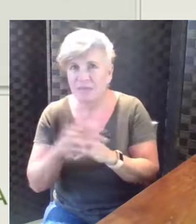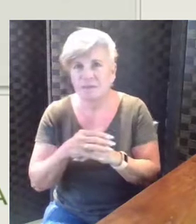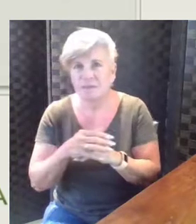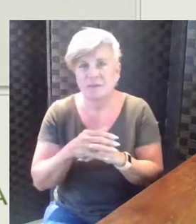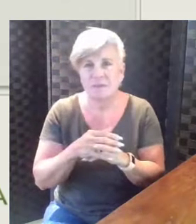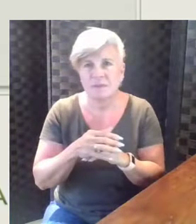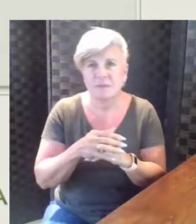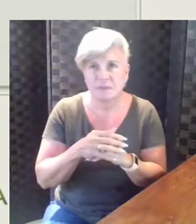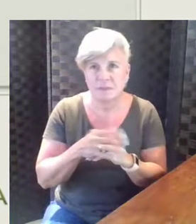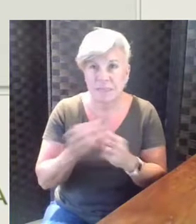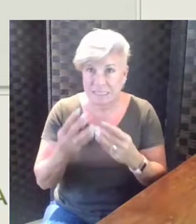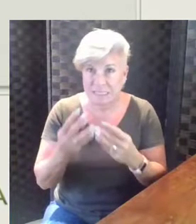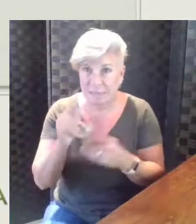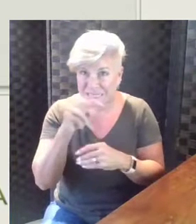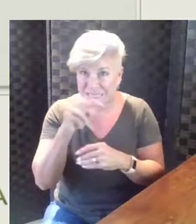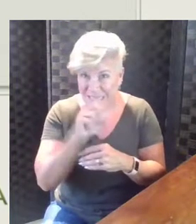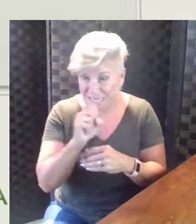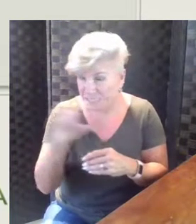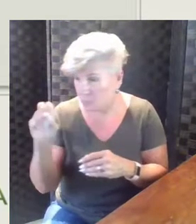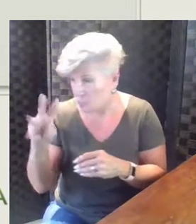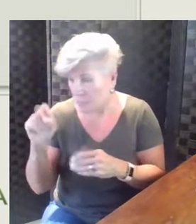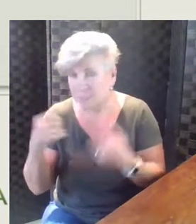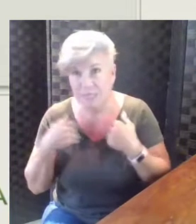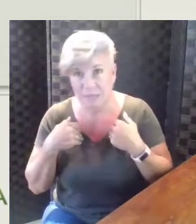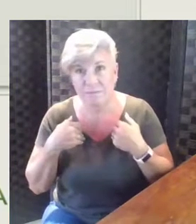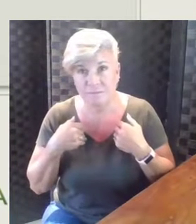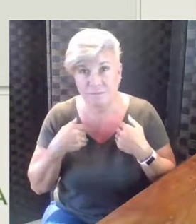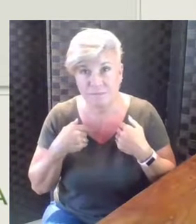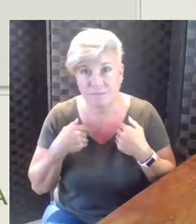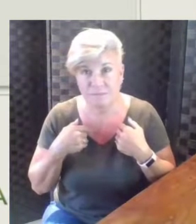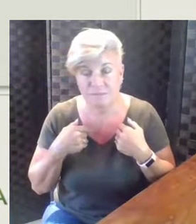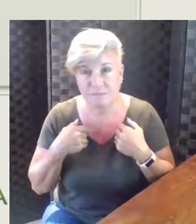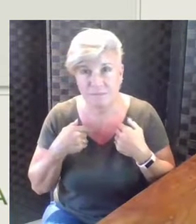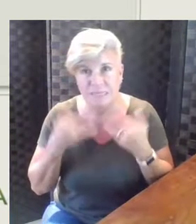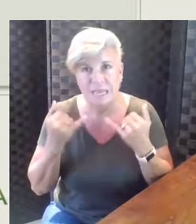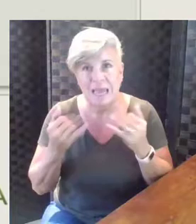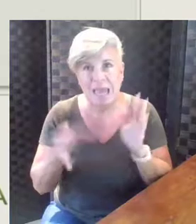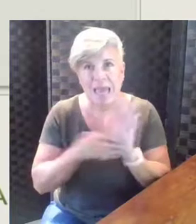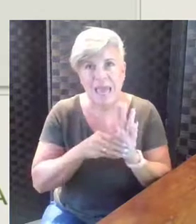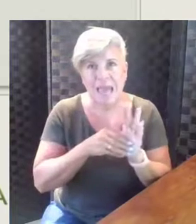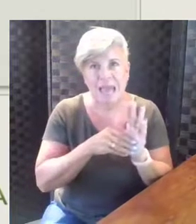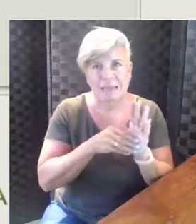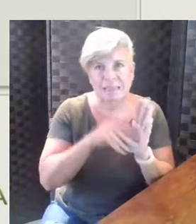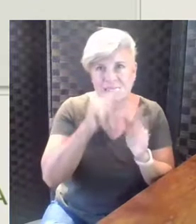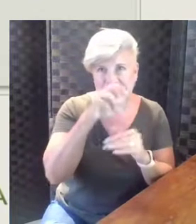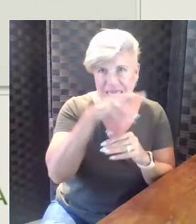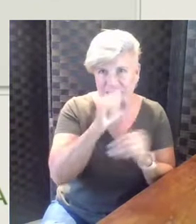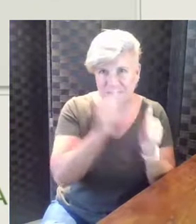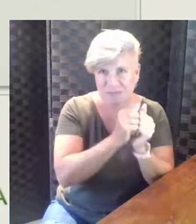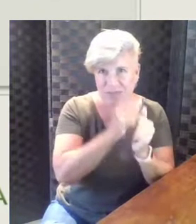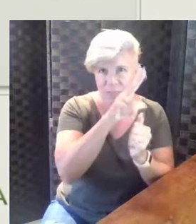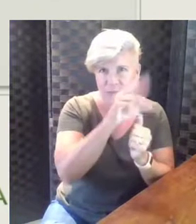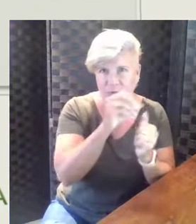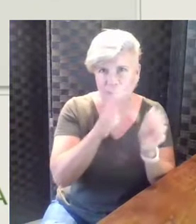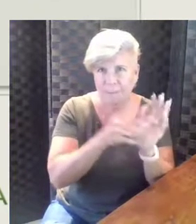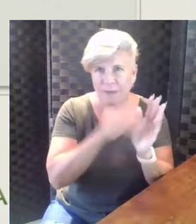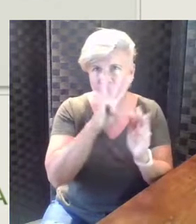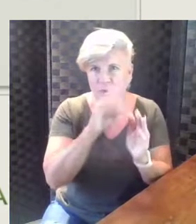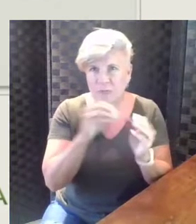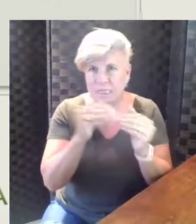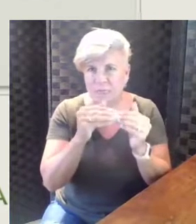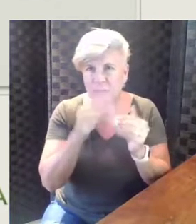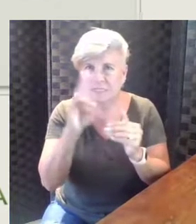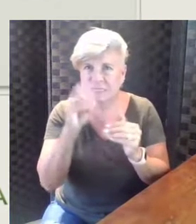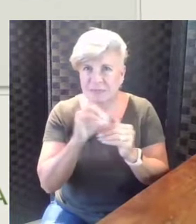5, because that's how many tens and ones that I have. Now if I add the tens together, 30 plus 40 equals